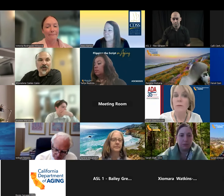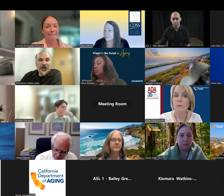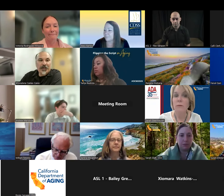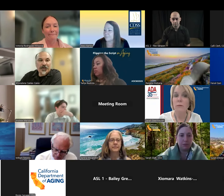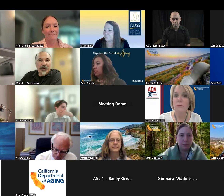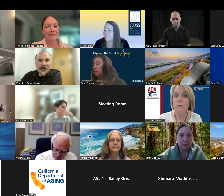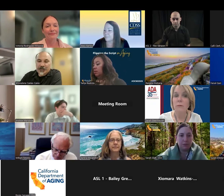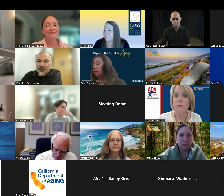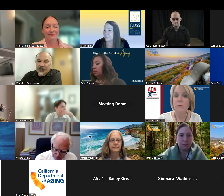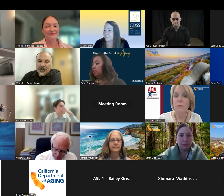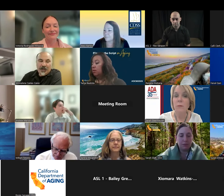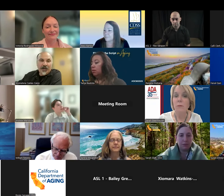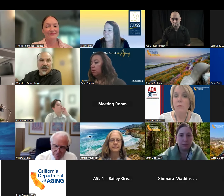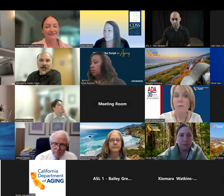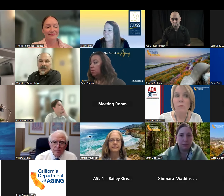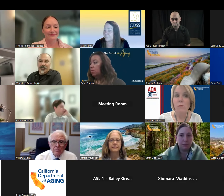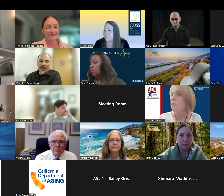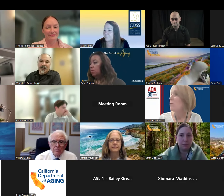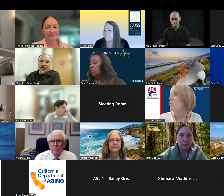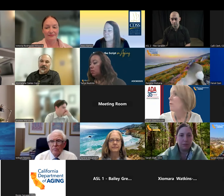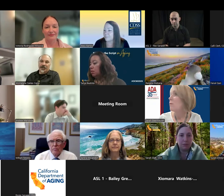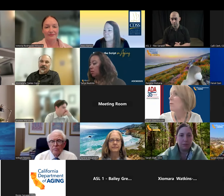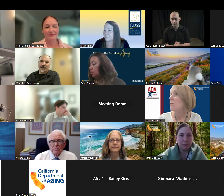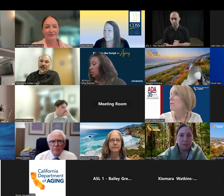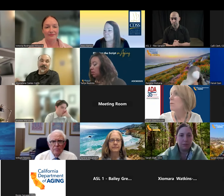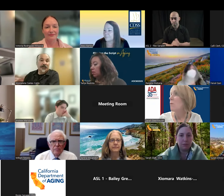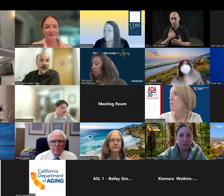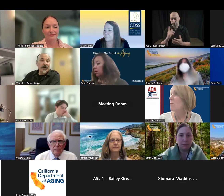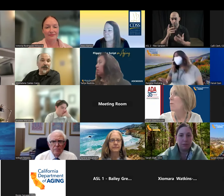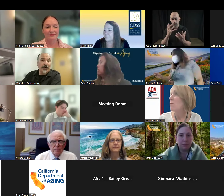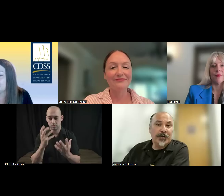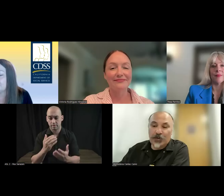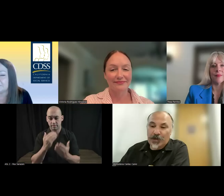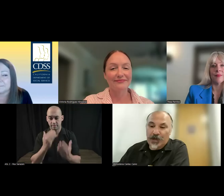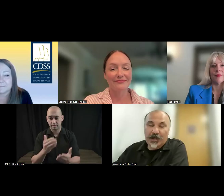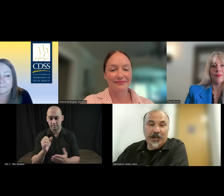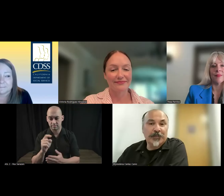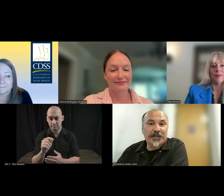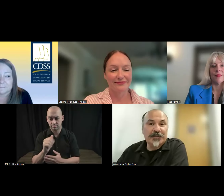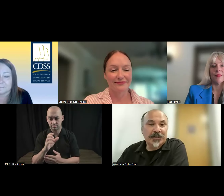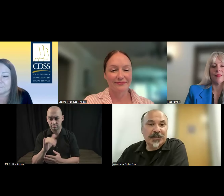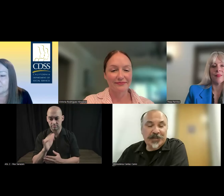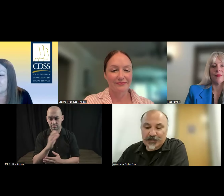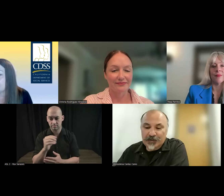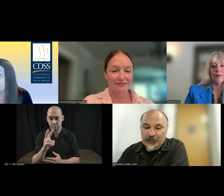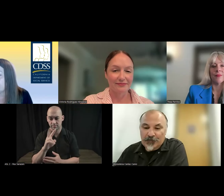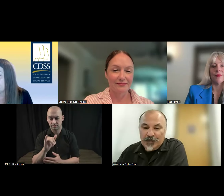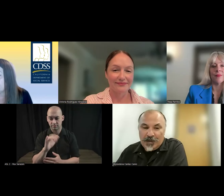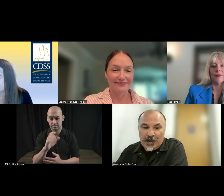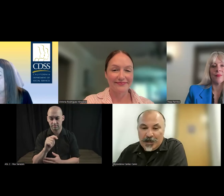There's no other questions. I'd like to thank Thea, Stacy, and Victoria for your information and